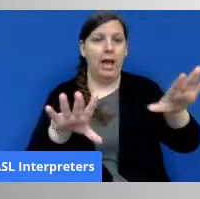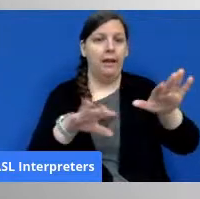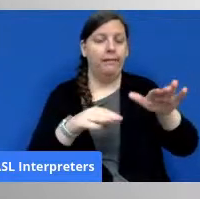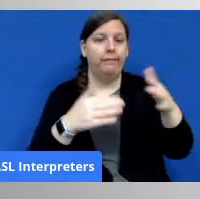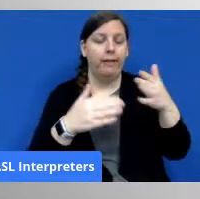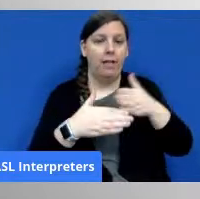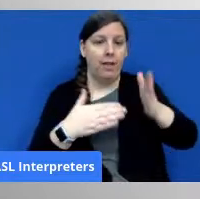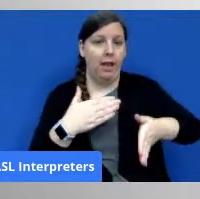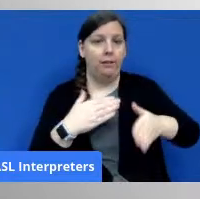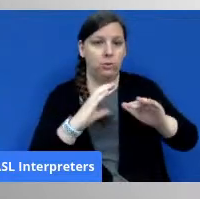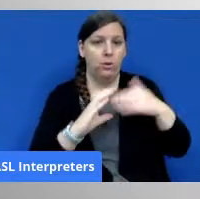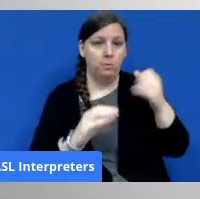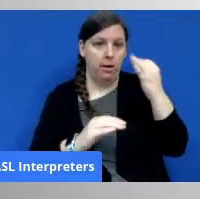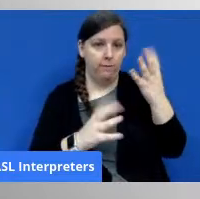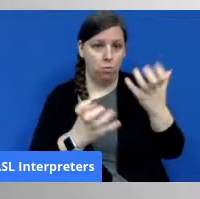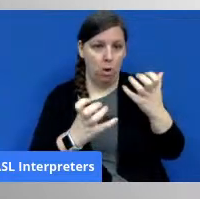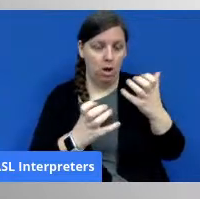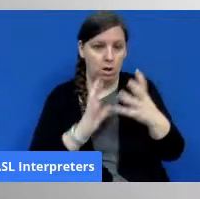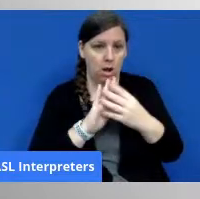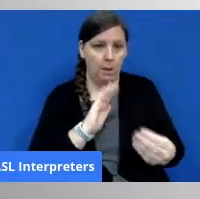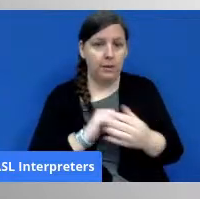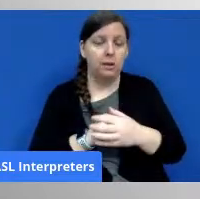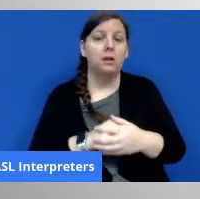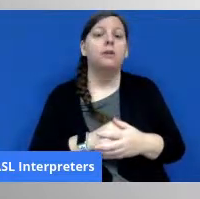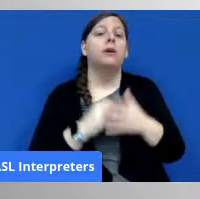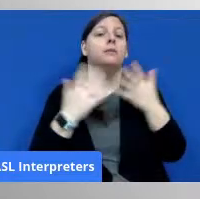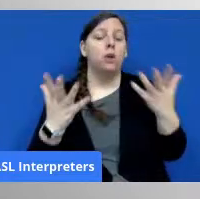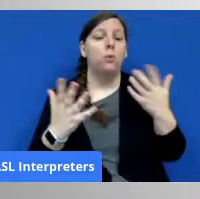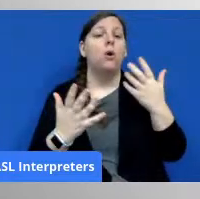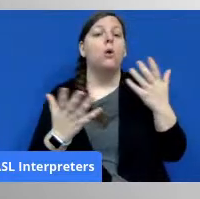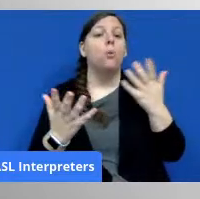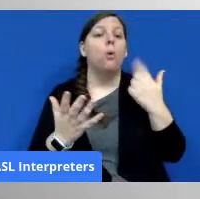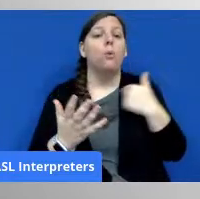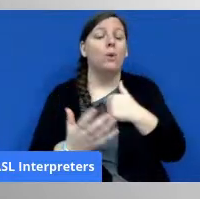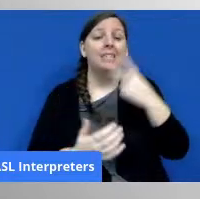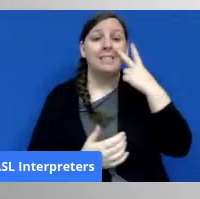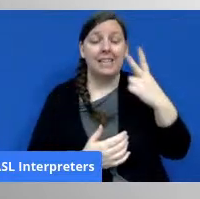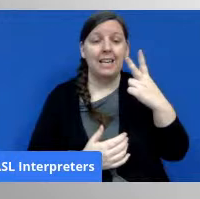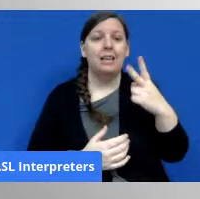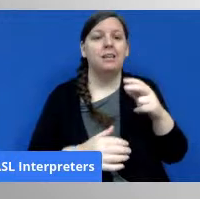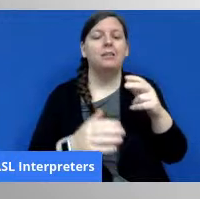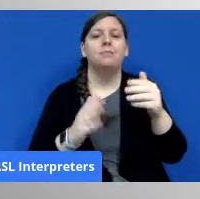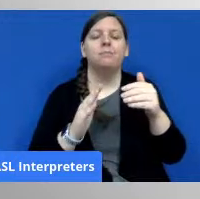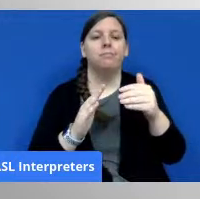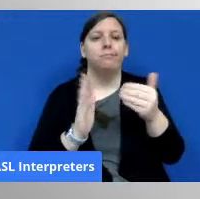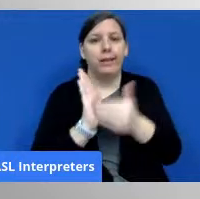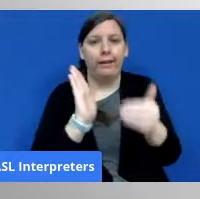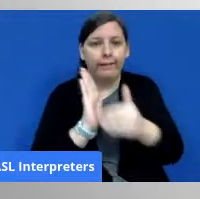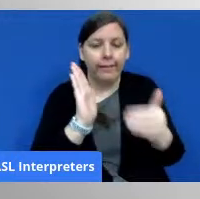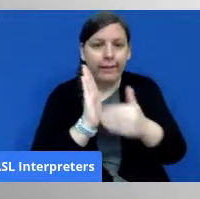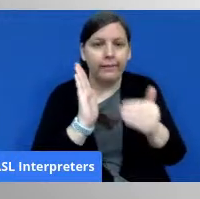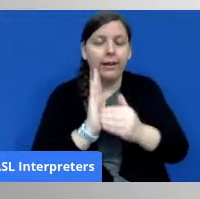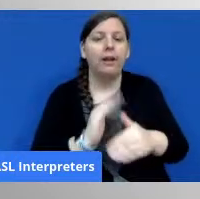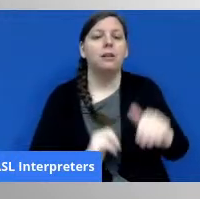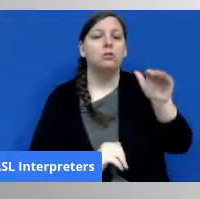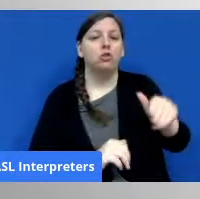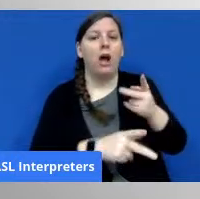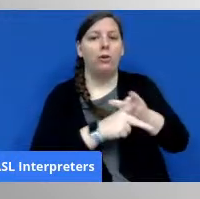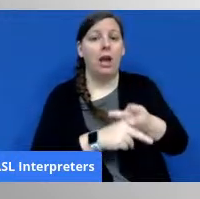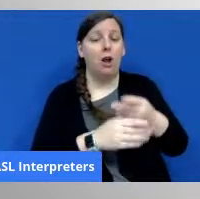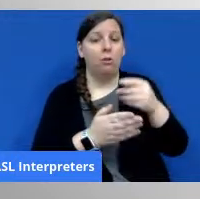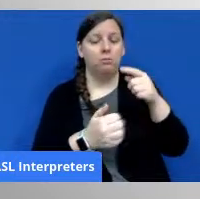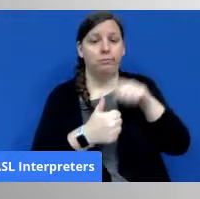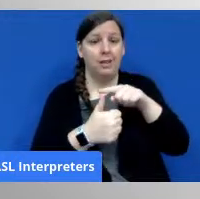what we see consistently, childcare is expensive. Childcare is limited in supply. It's